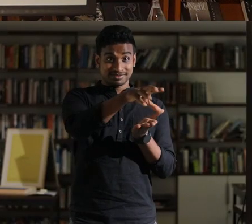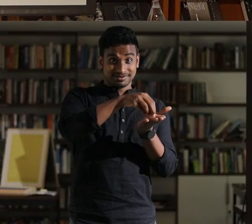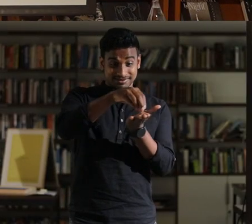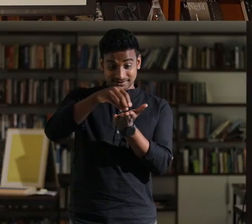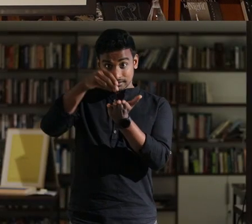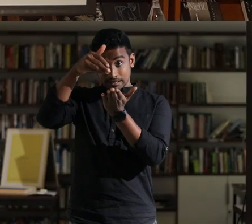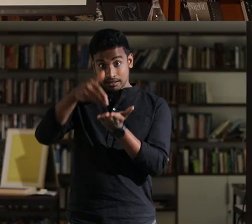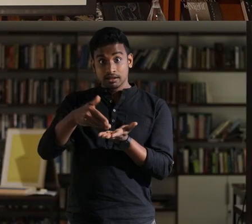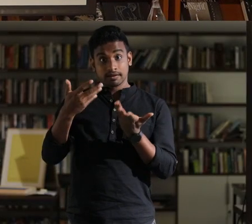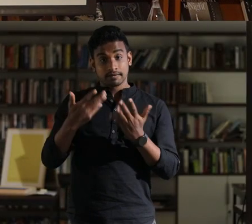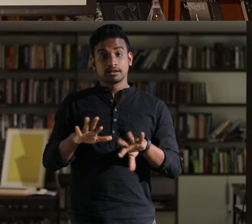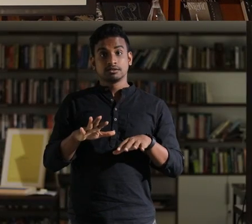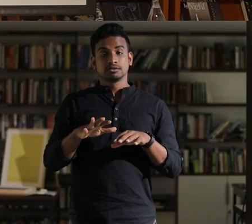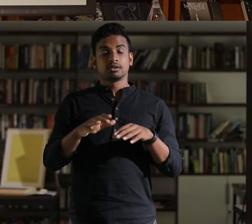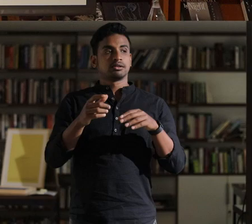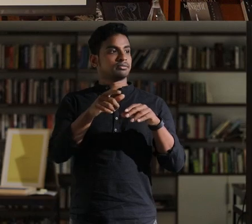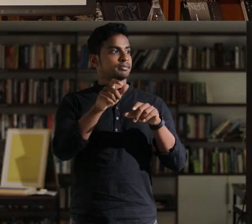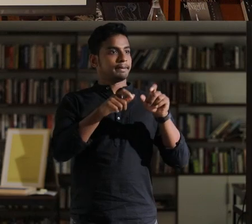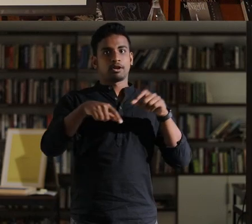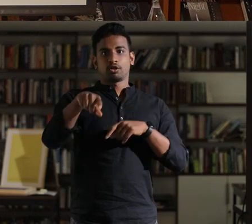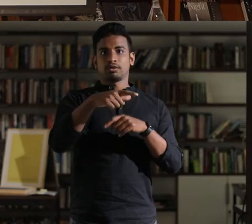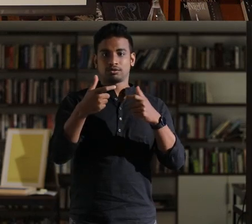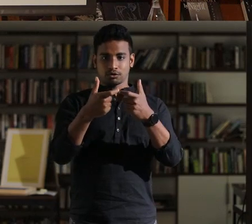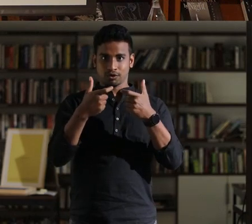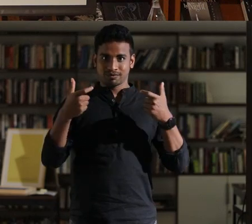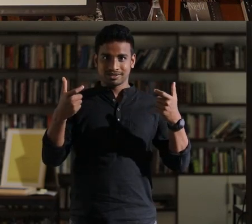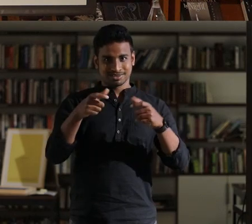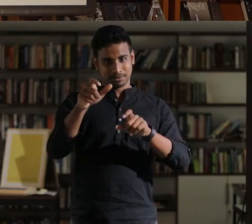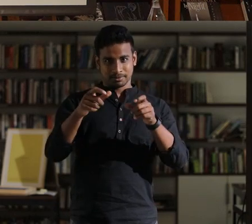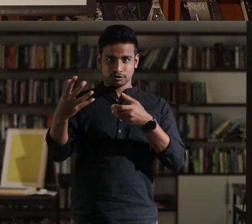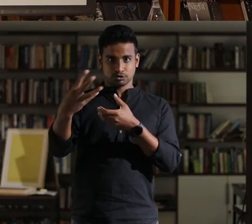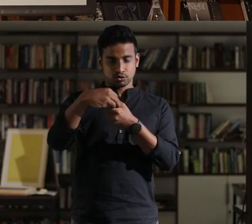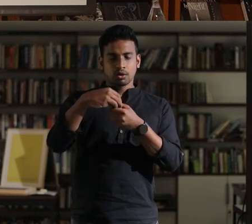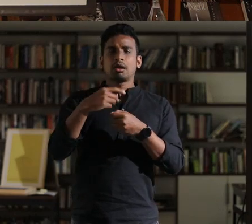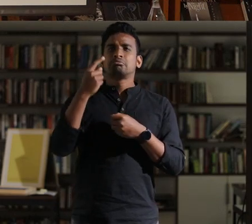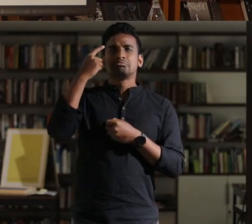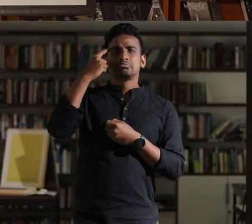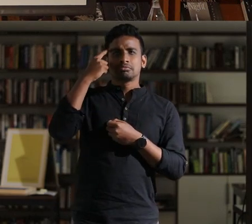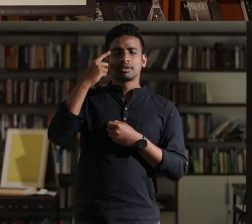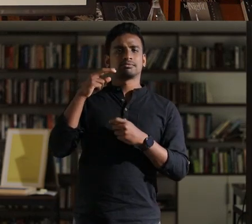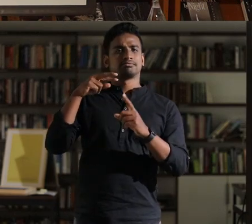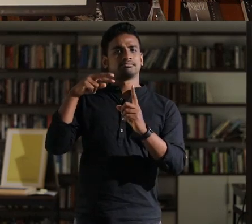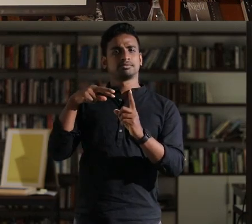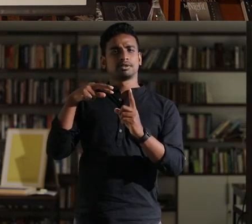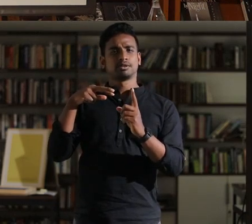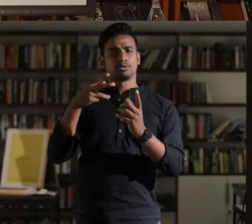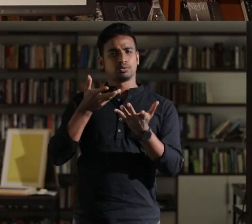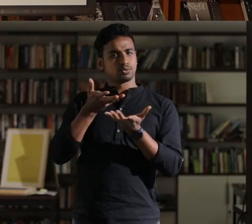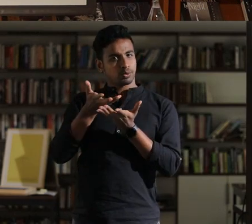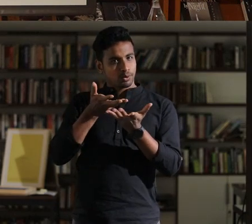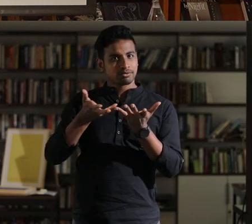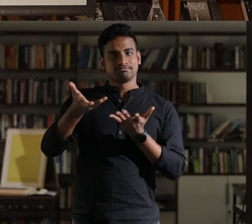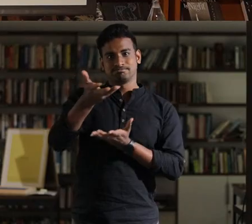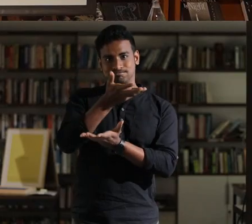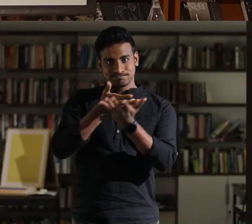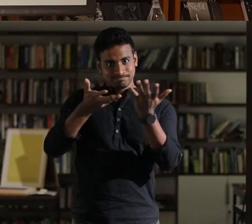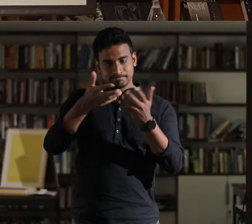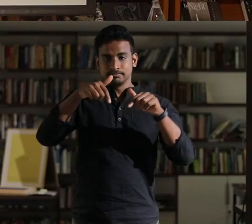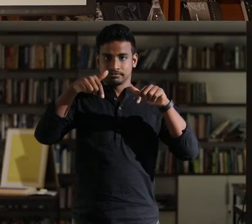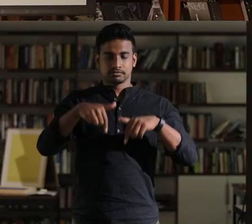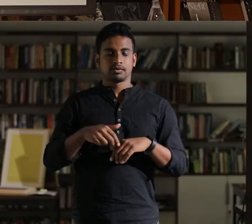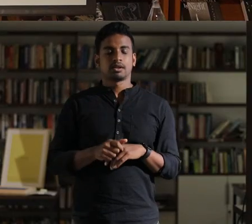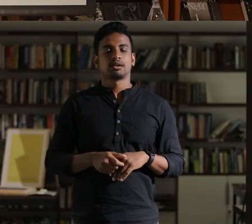participants of the conference, enabling a common discursive space for idea exchange. This led to